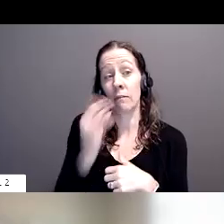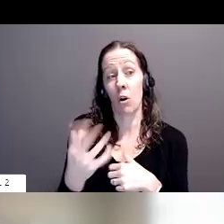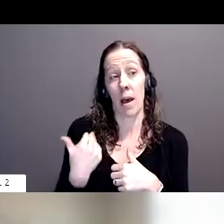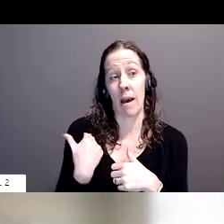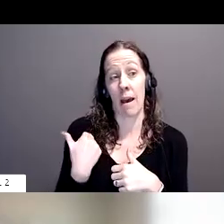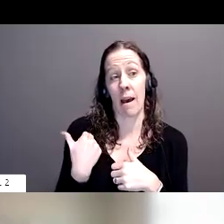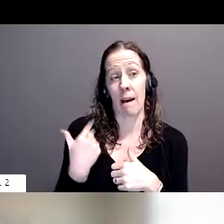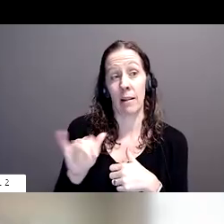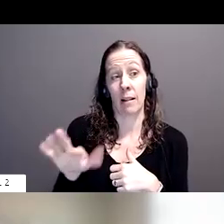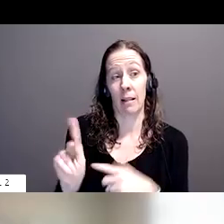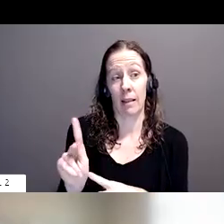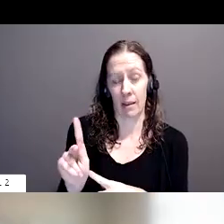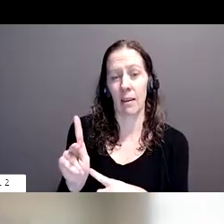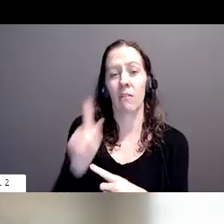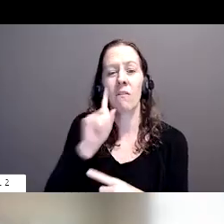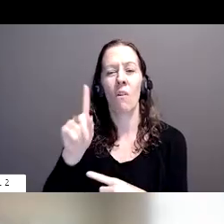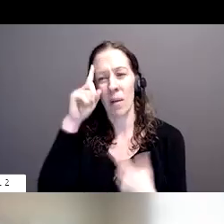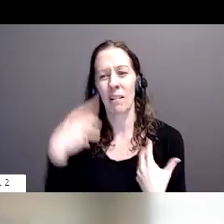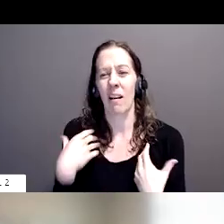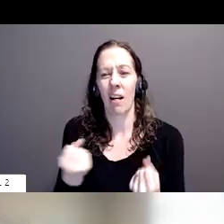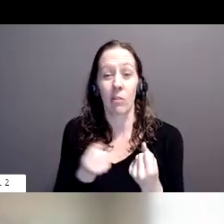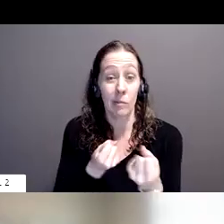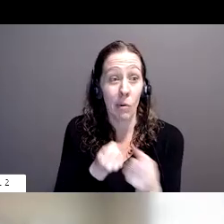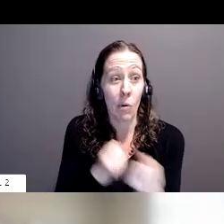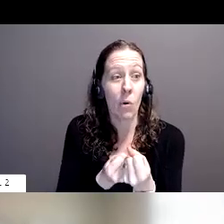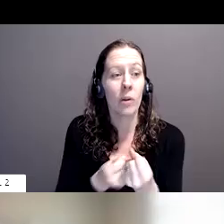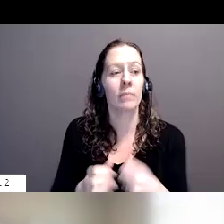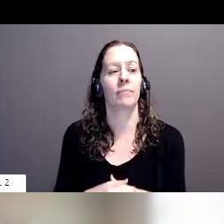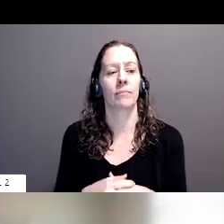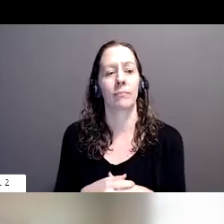mental health supports, and there was also resources